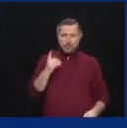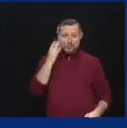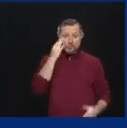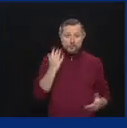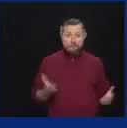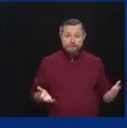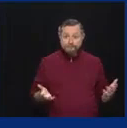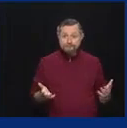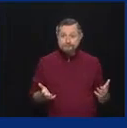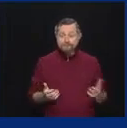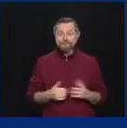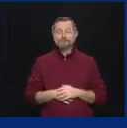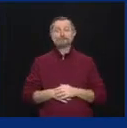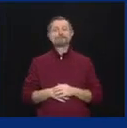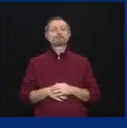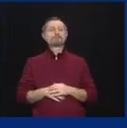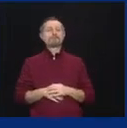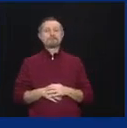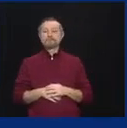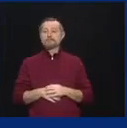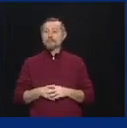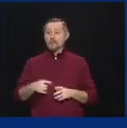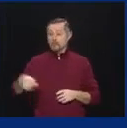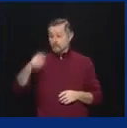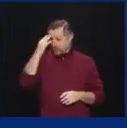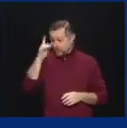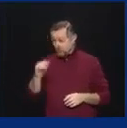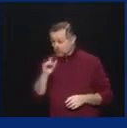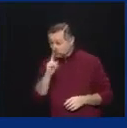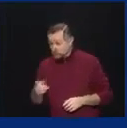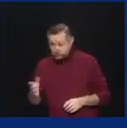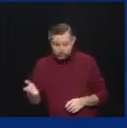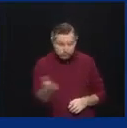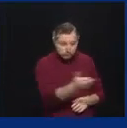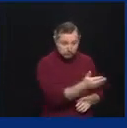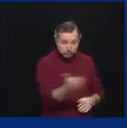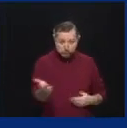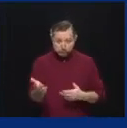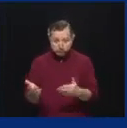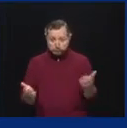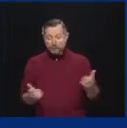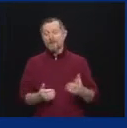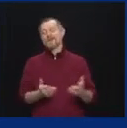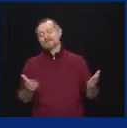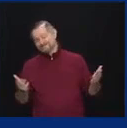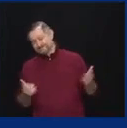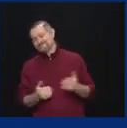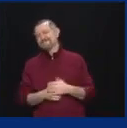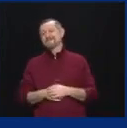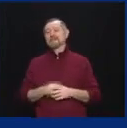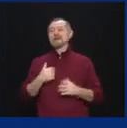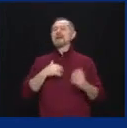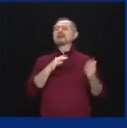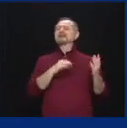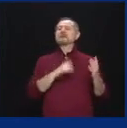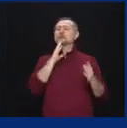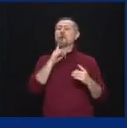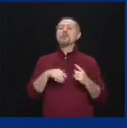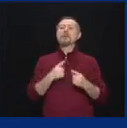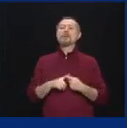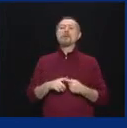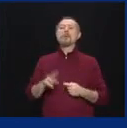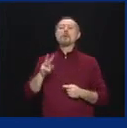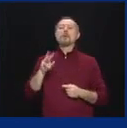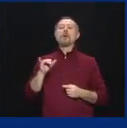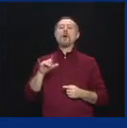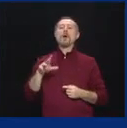tell us for sure, right? Think about that. While there's references to a feast that included wild fowl,